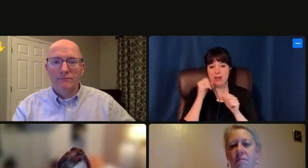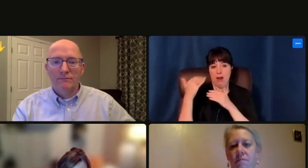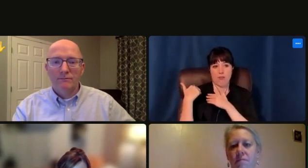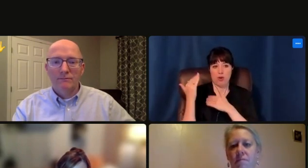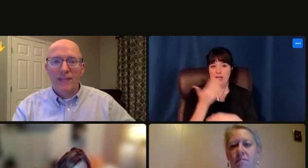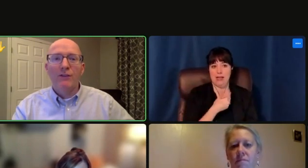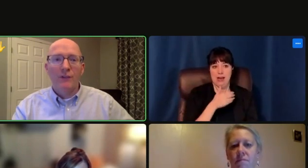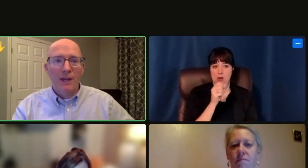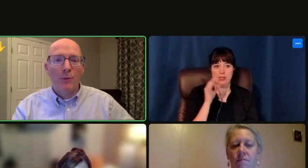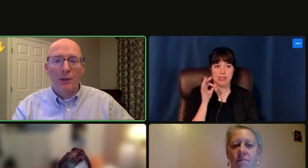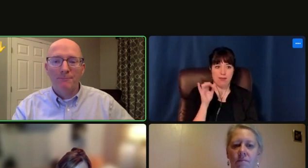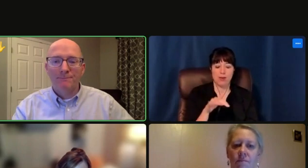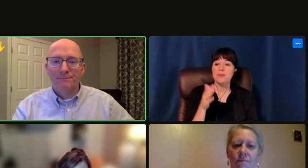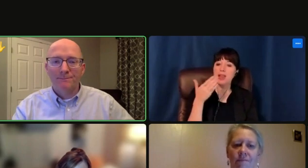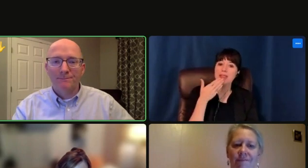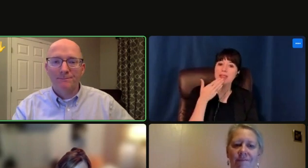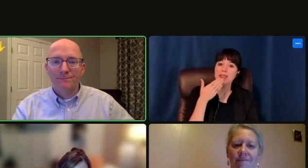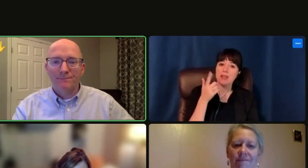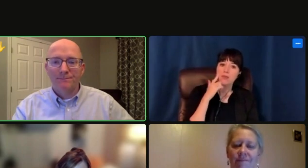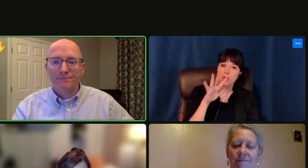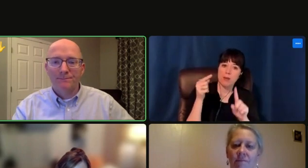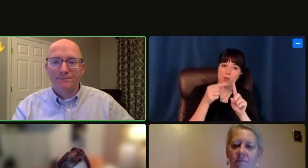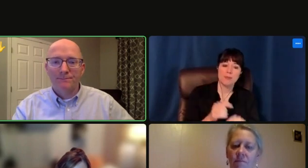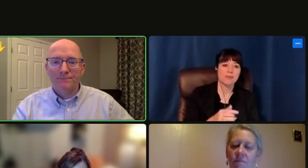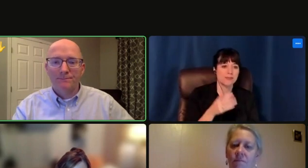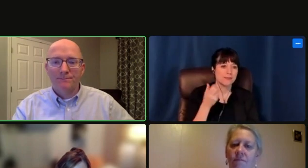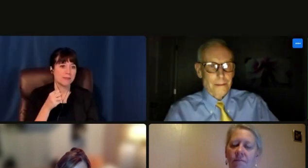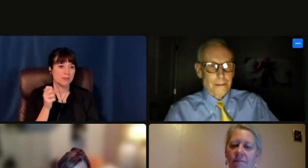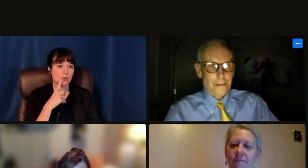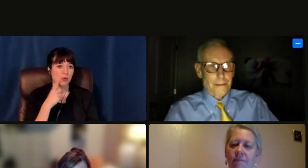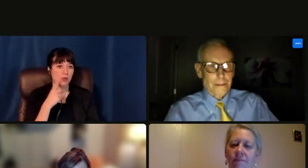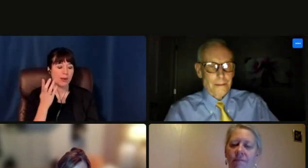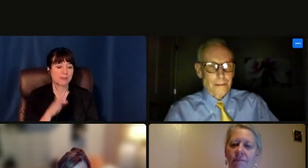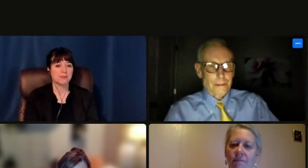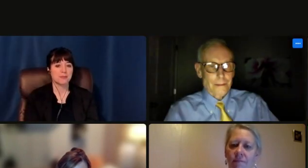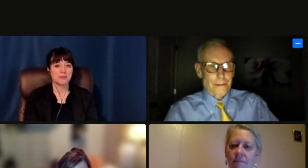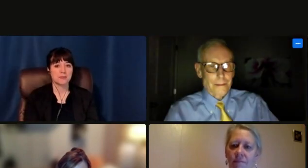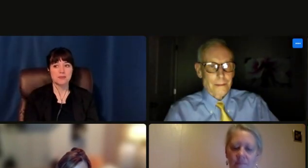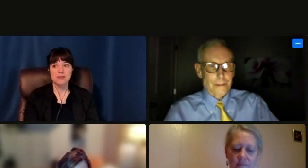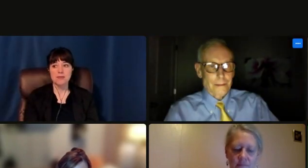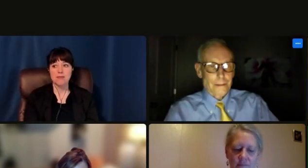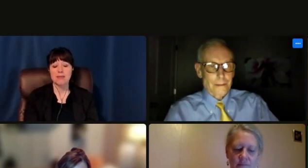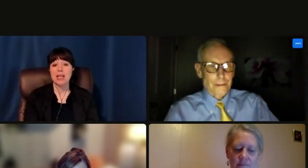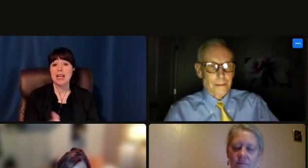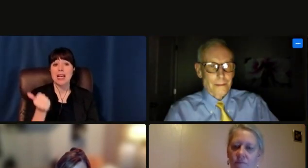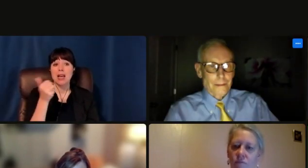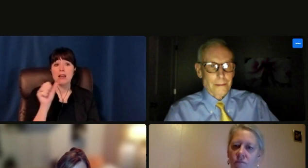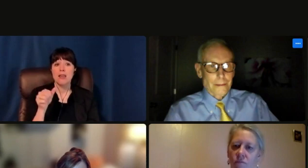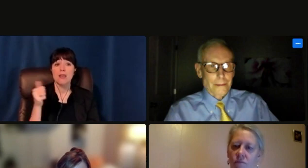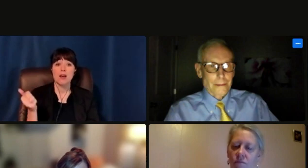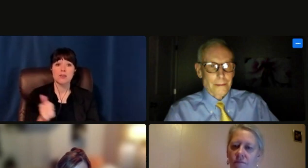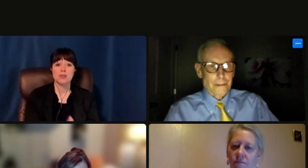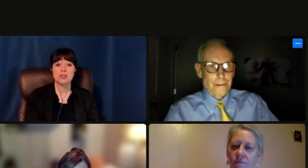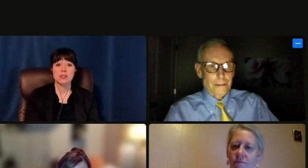that. Thank you for that point. You bet. You bet. Is there anything else?